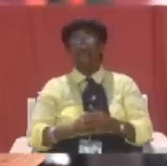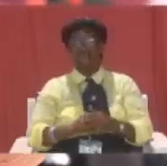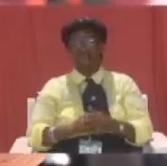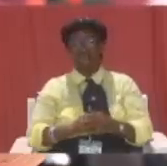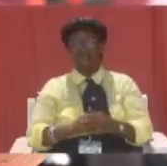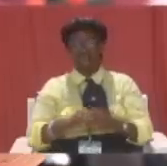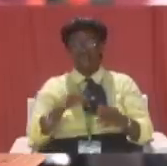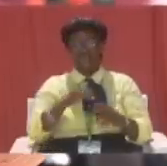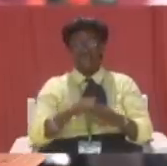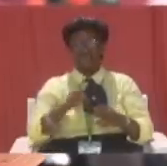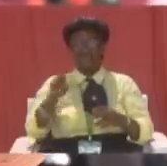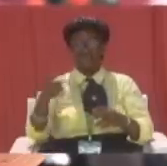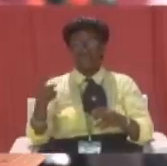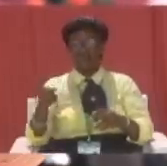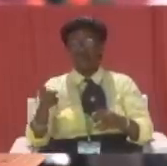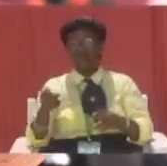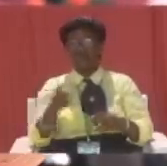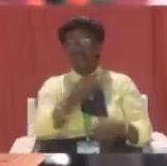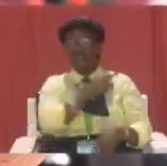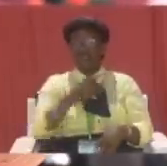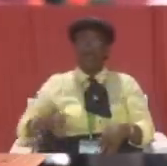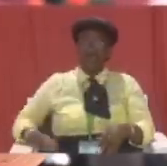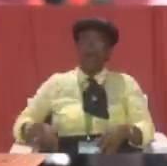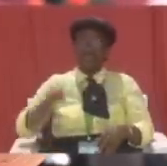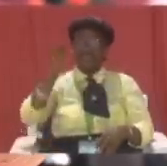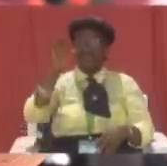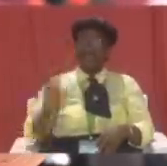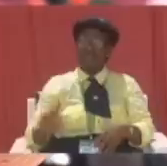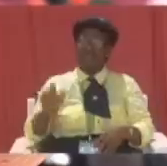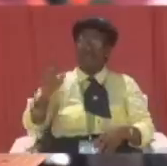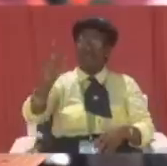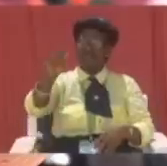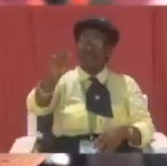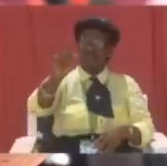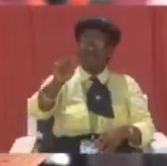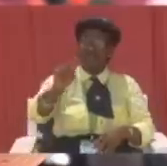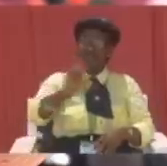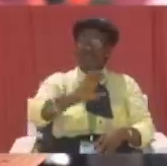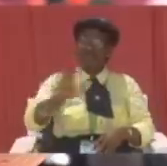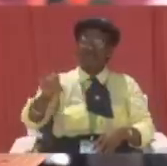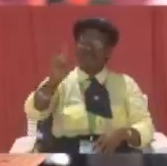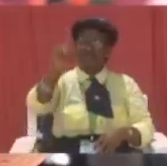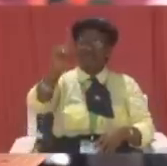In 2 Kings chapter 20, verse 1 to 11,